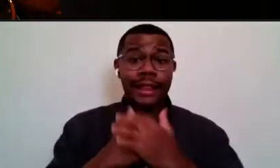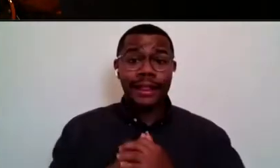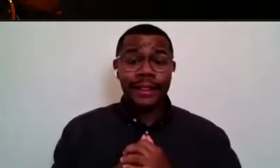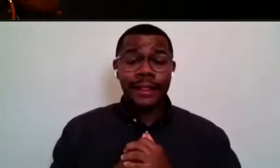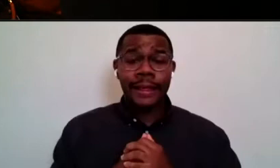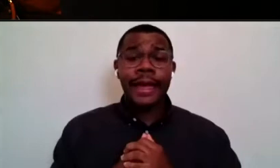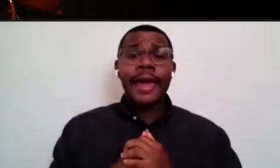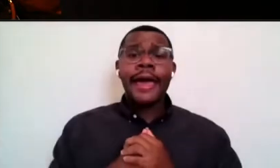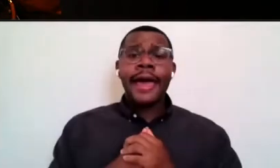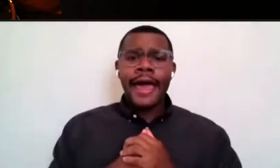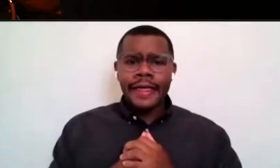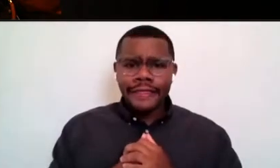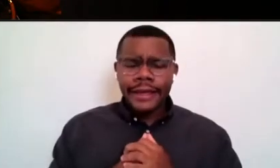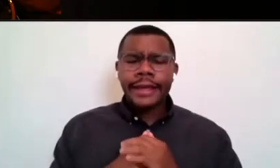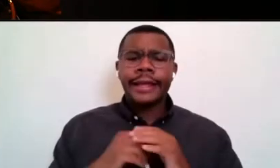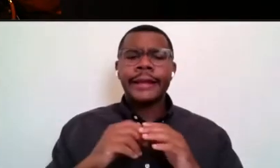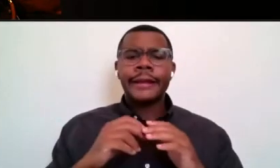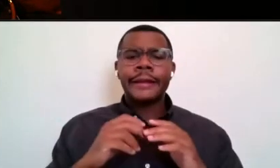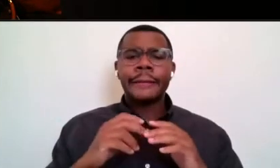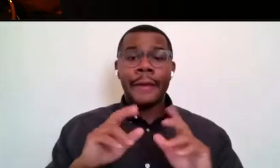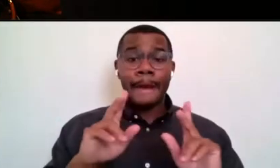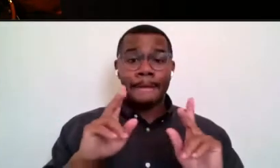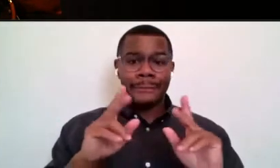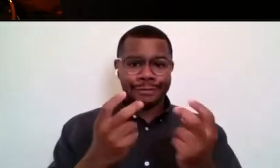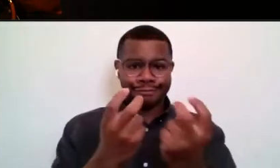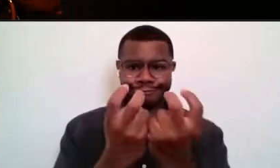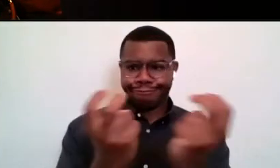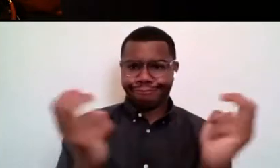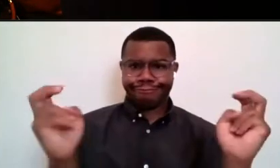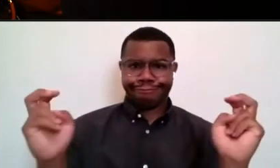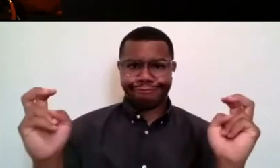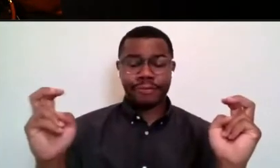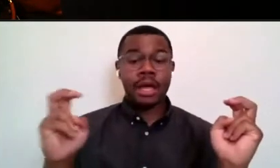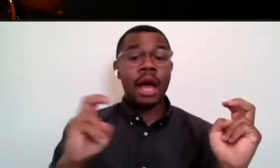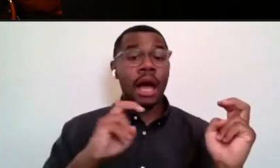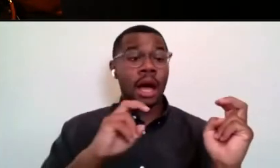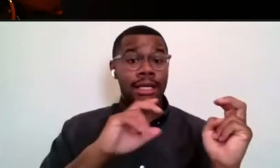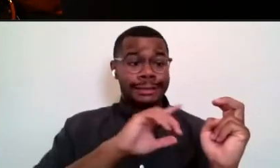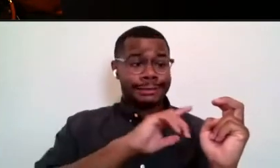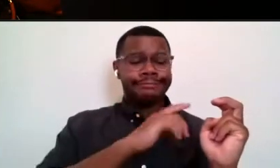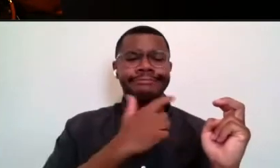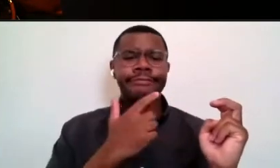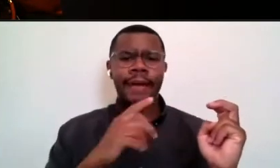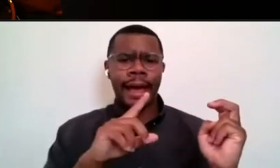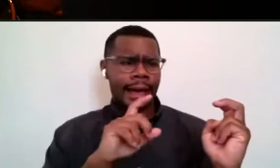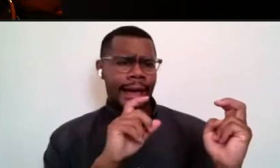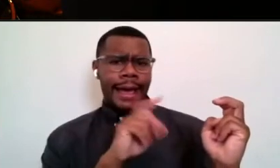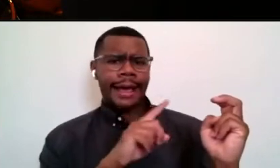who named mm-hmm. you. And all of a sudden, it connects them back to